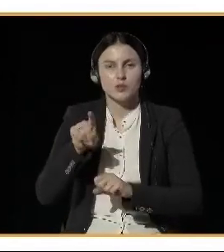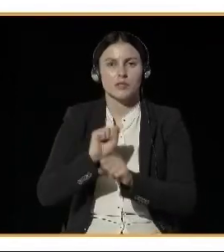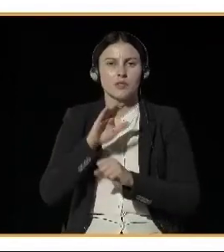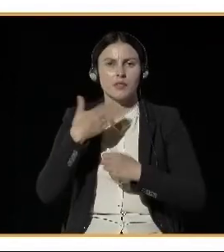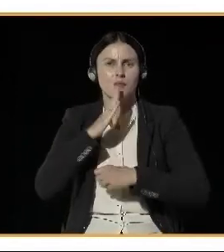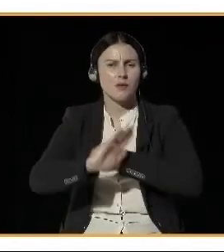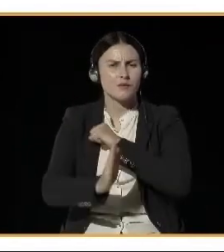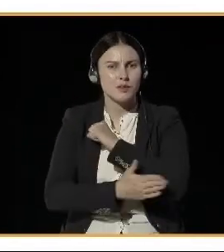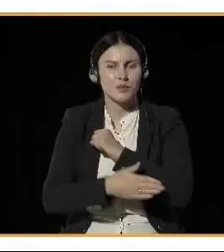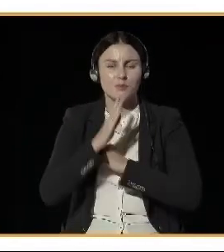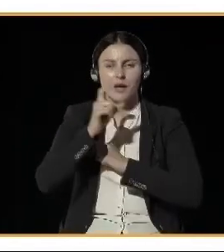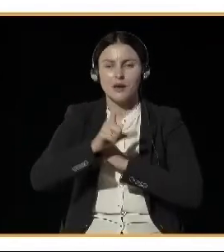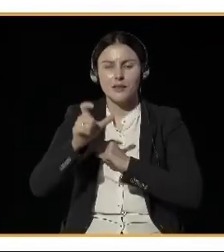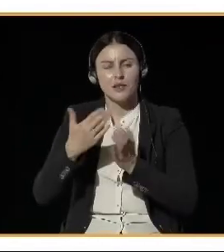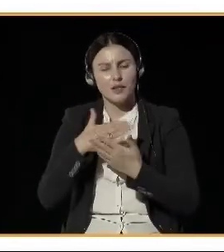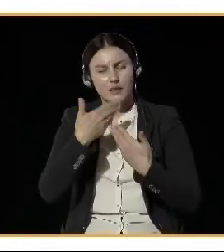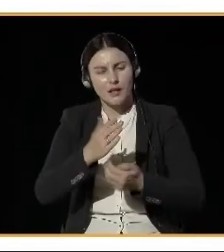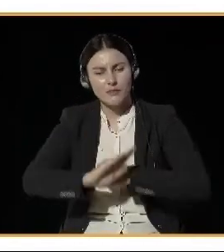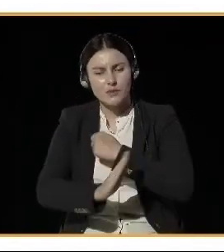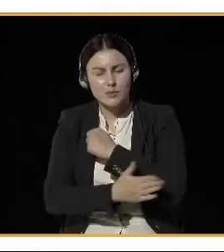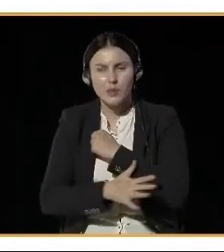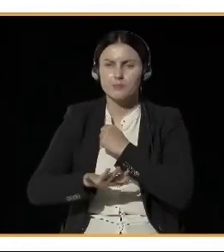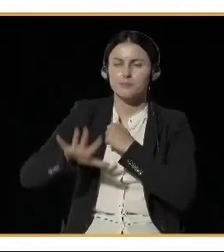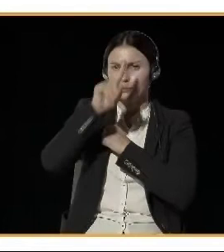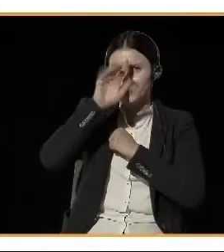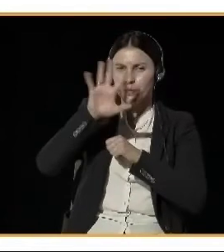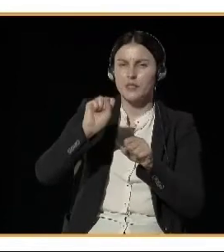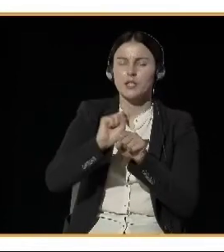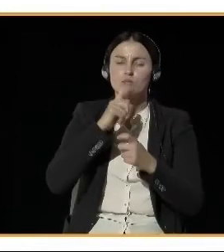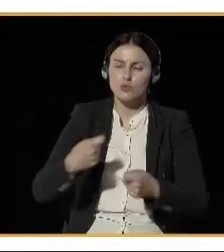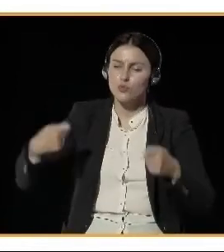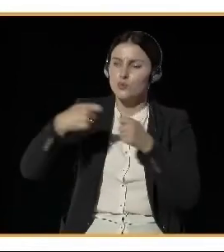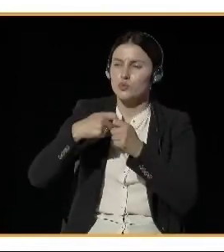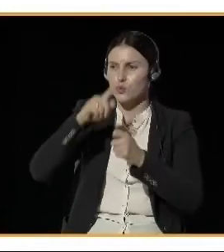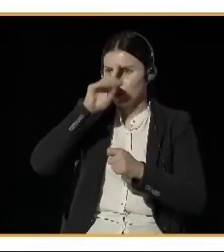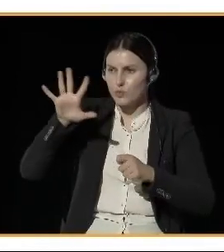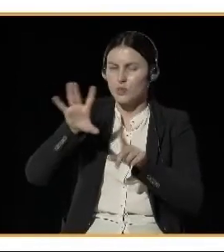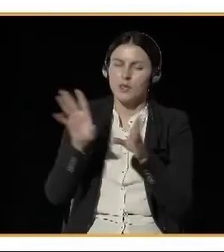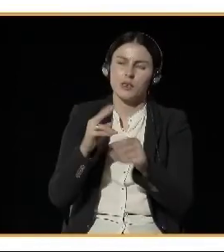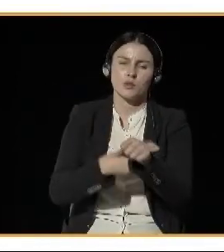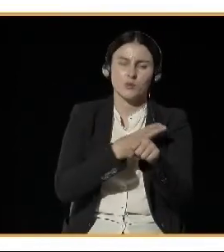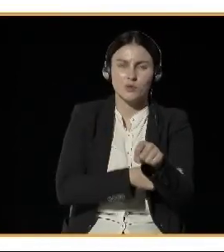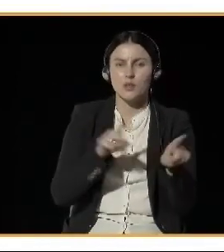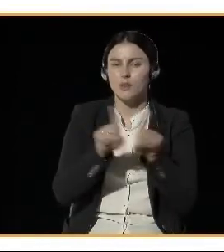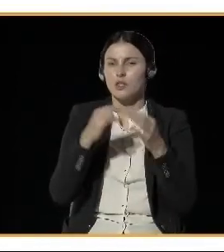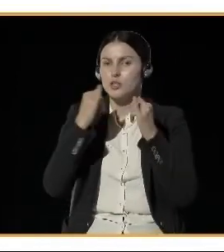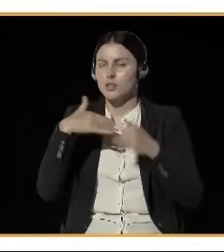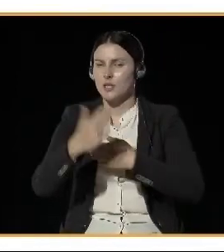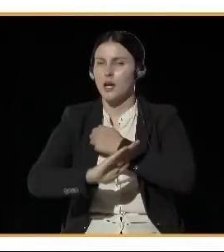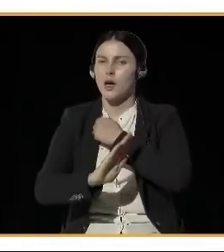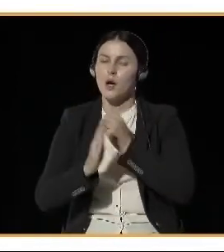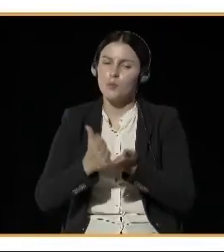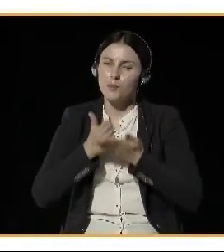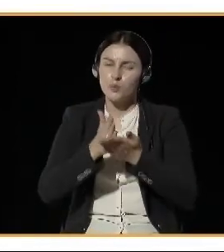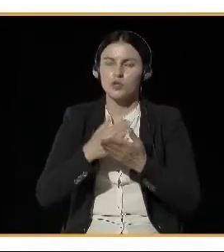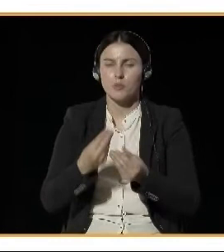participation, and sensitize for others' needs through raising the public awareness. I think